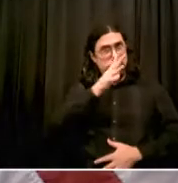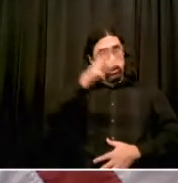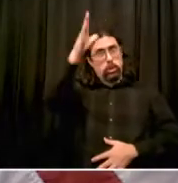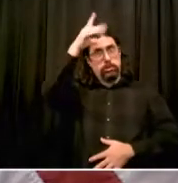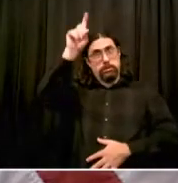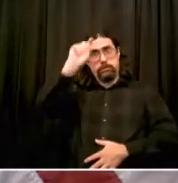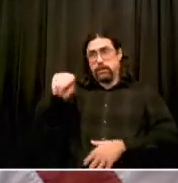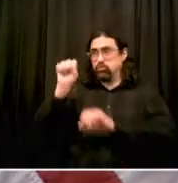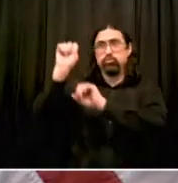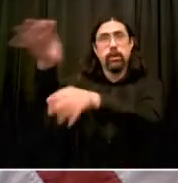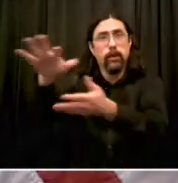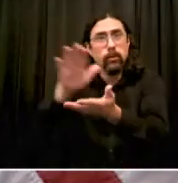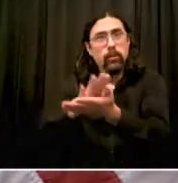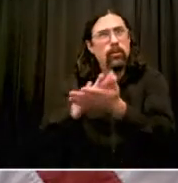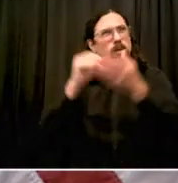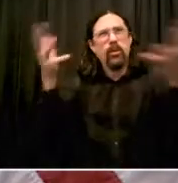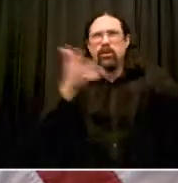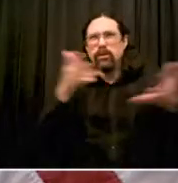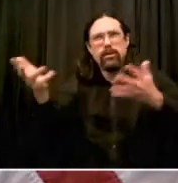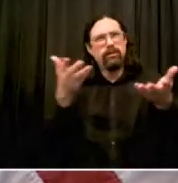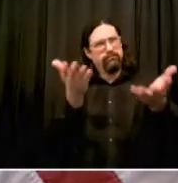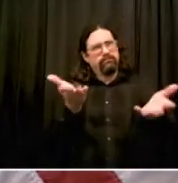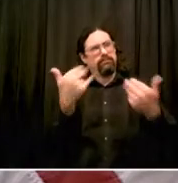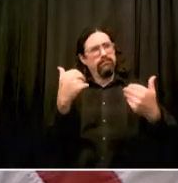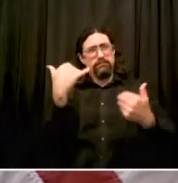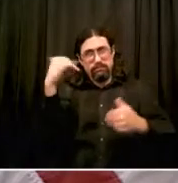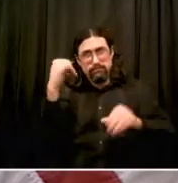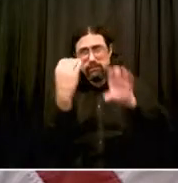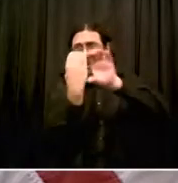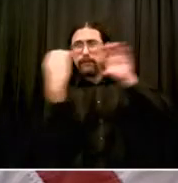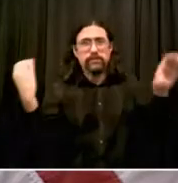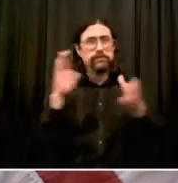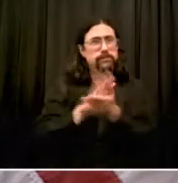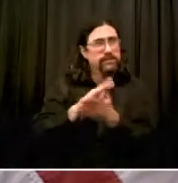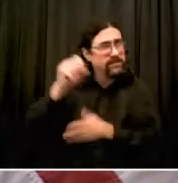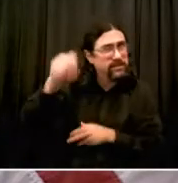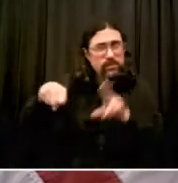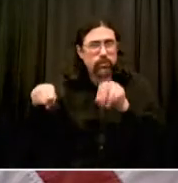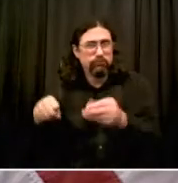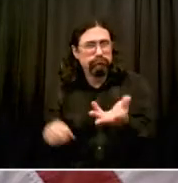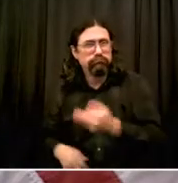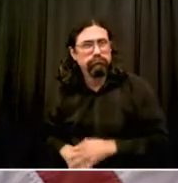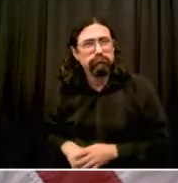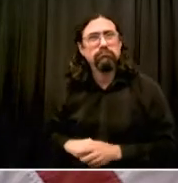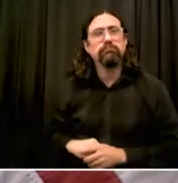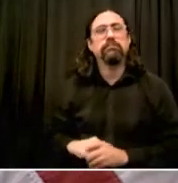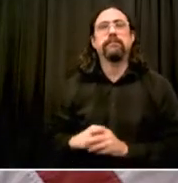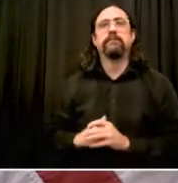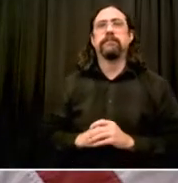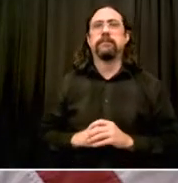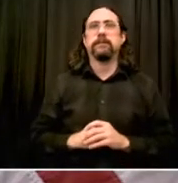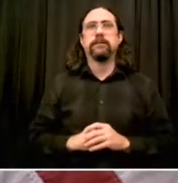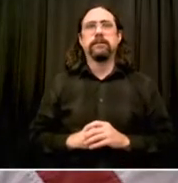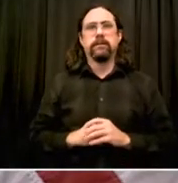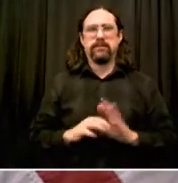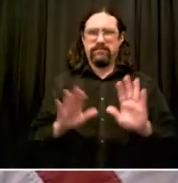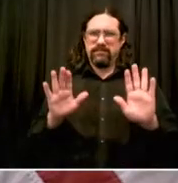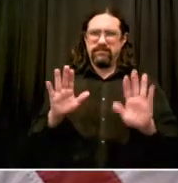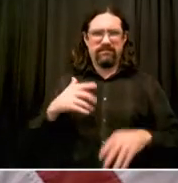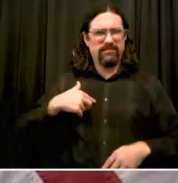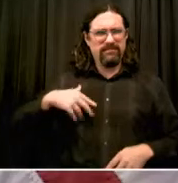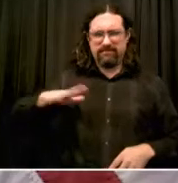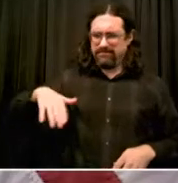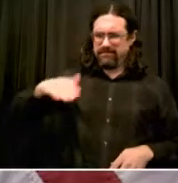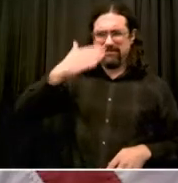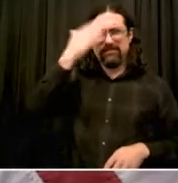that characterization, respectfully. The school buses are clearly part of the mix. We have to do it safely. Everything's about safety and health first. A lot of work